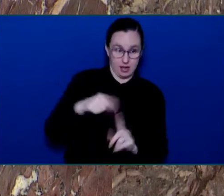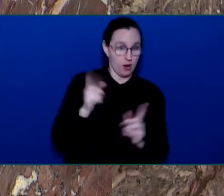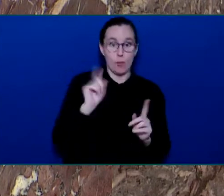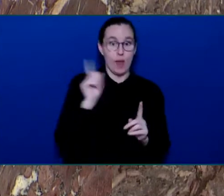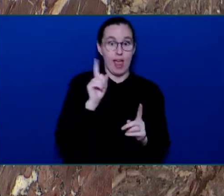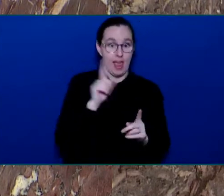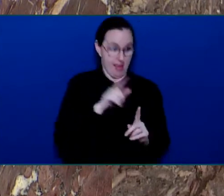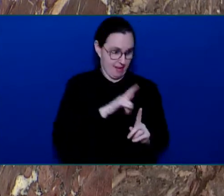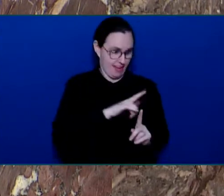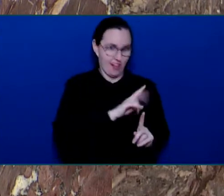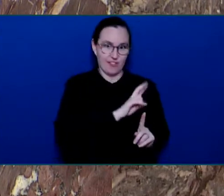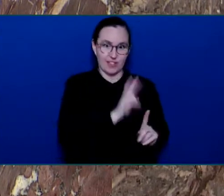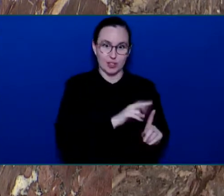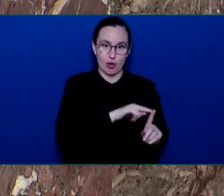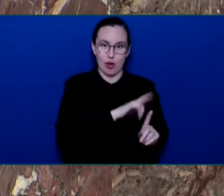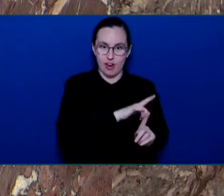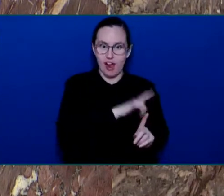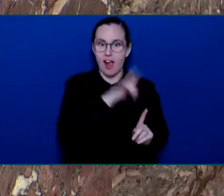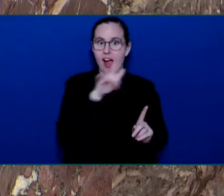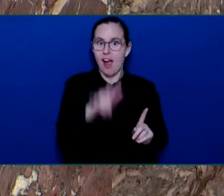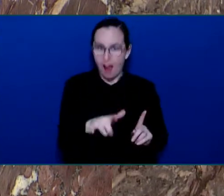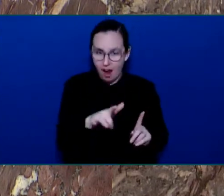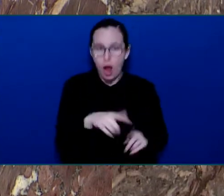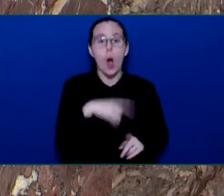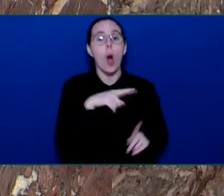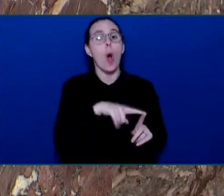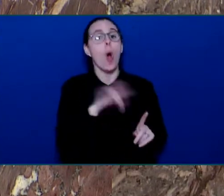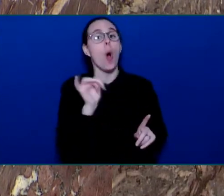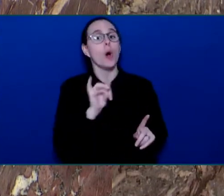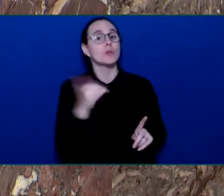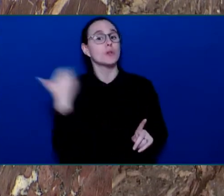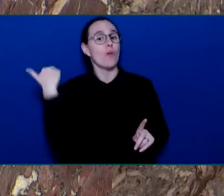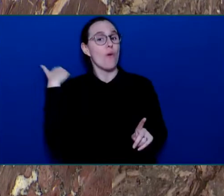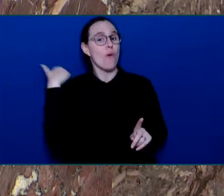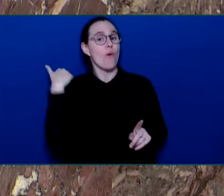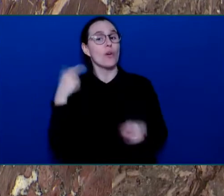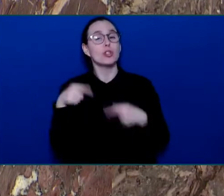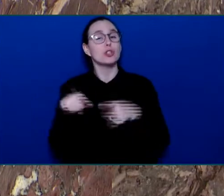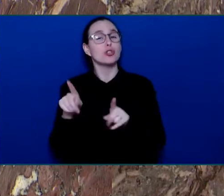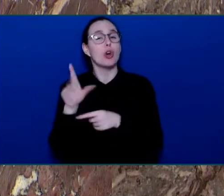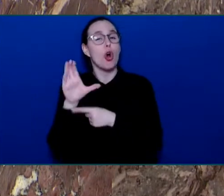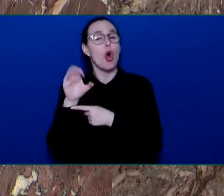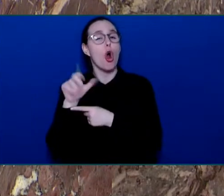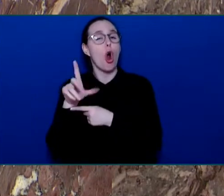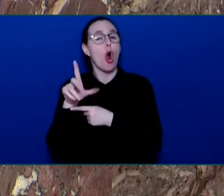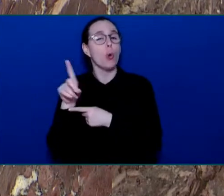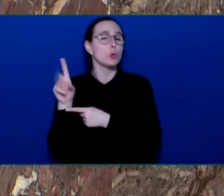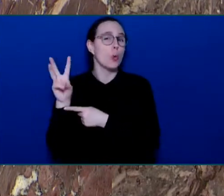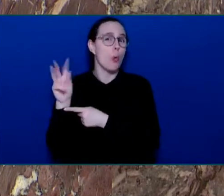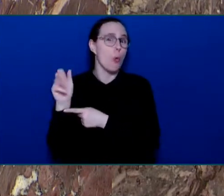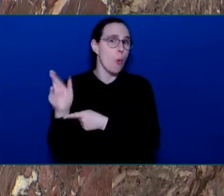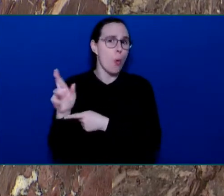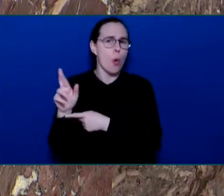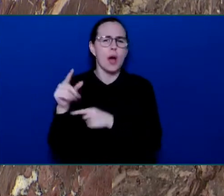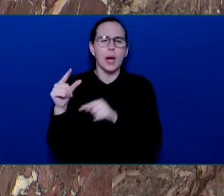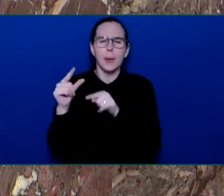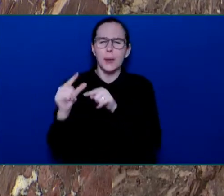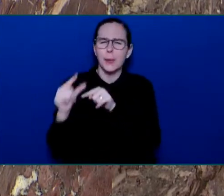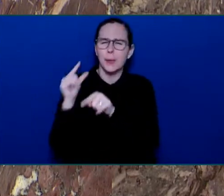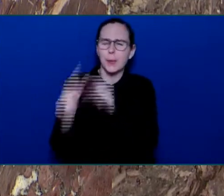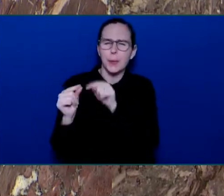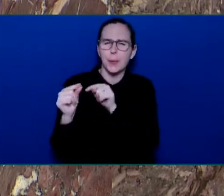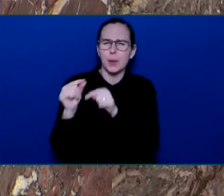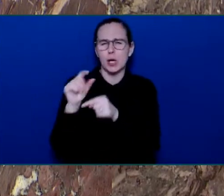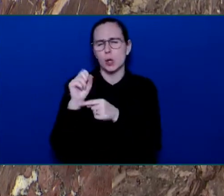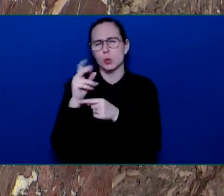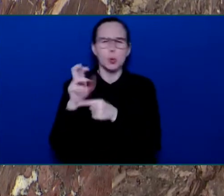CF-104 fighter, the museum displays over 100 years of aviation history in British Columbia, all of which